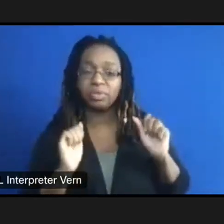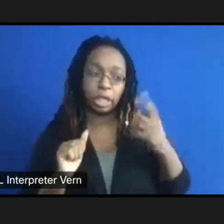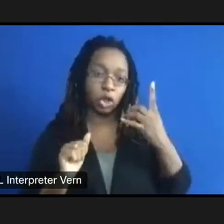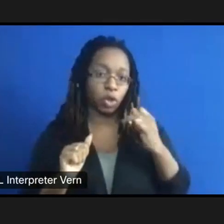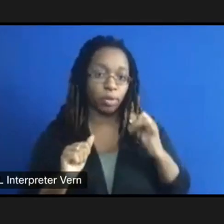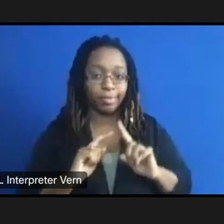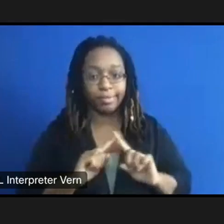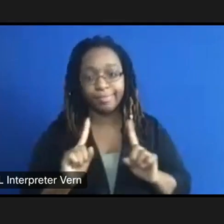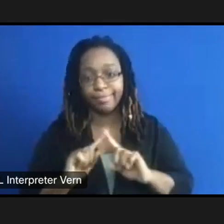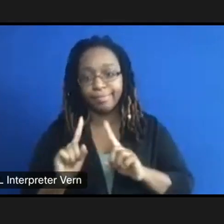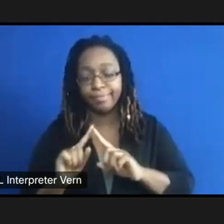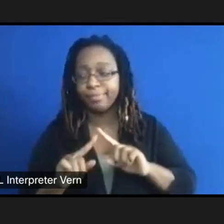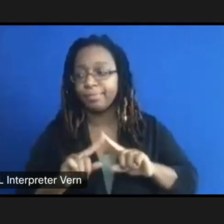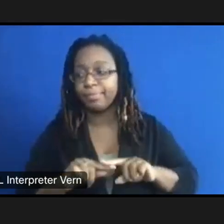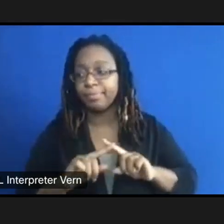different.